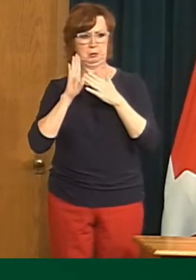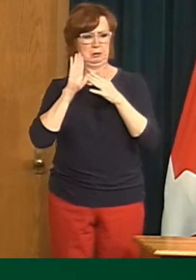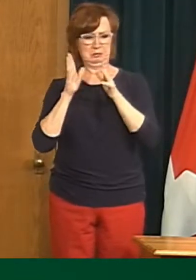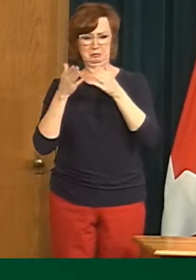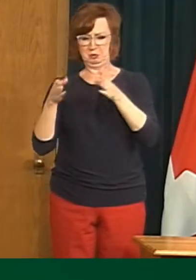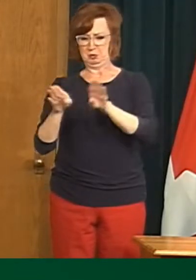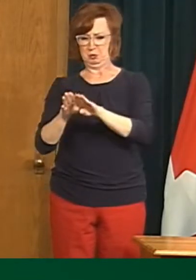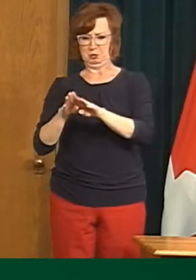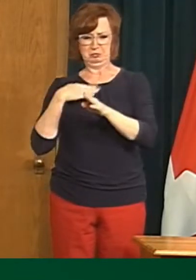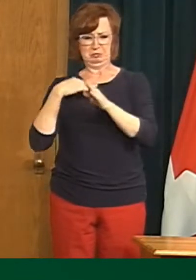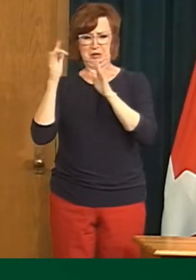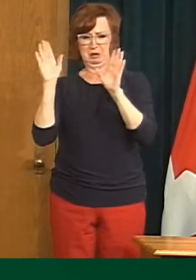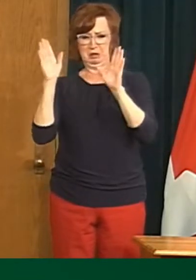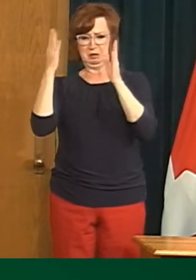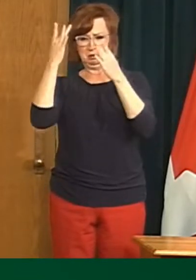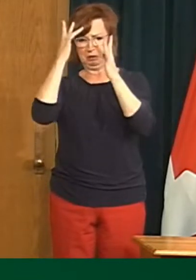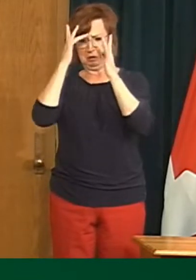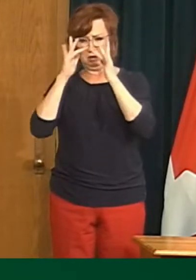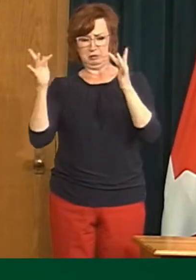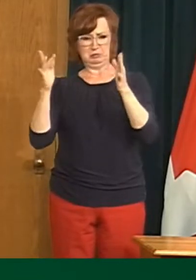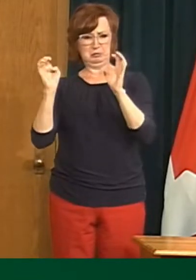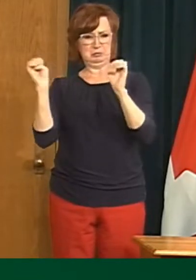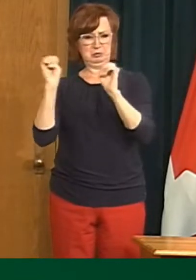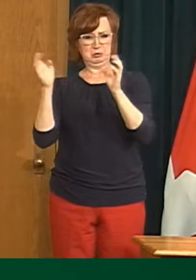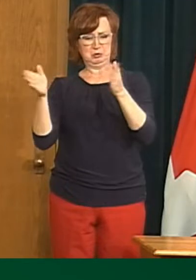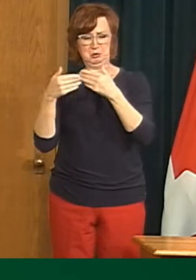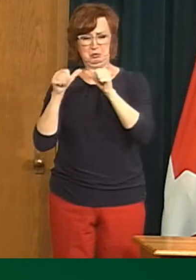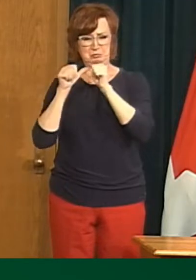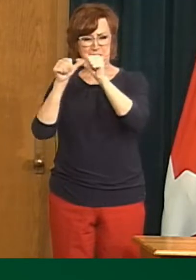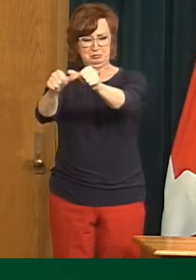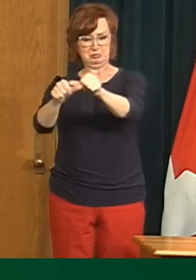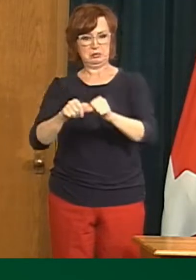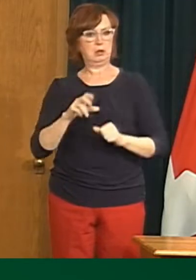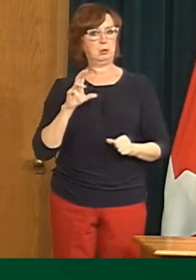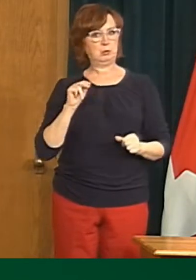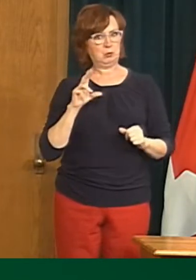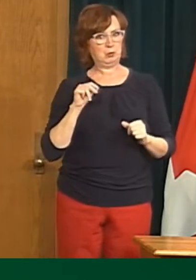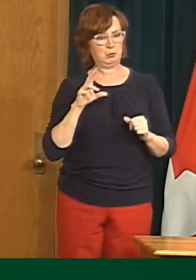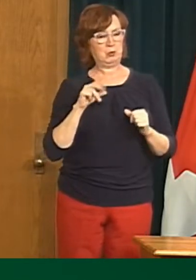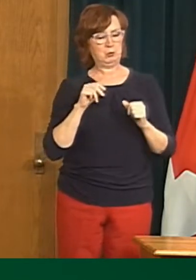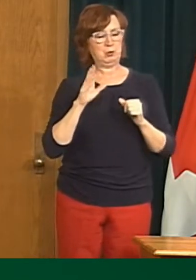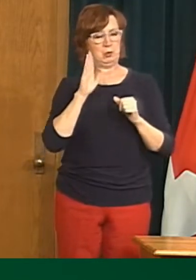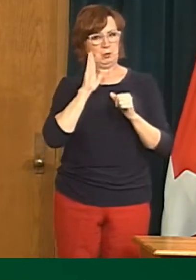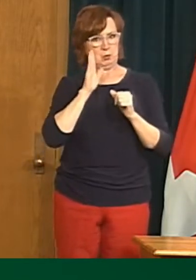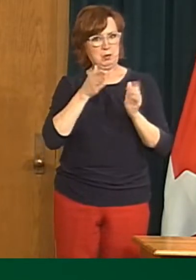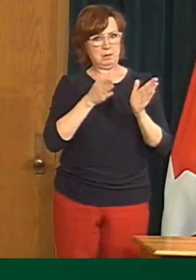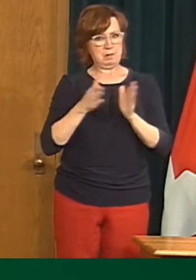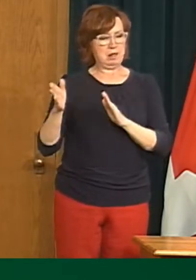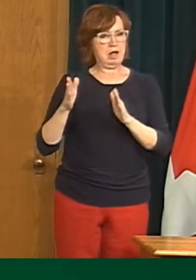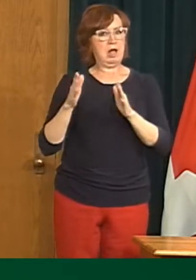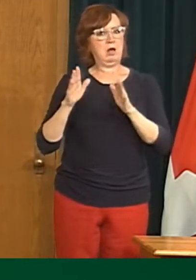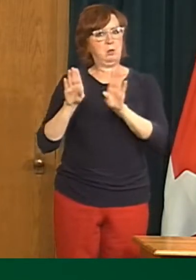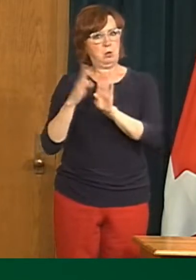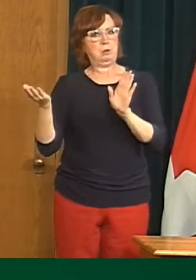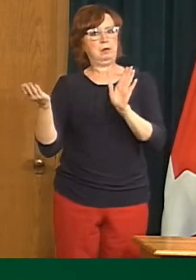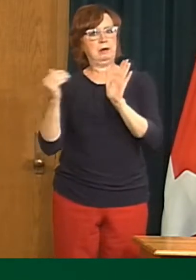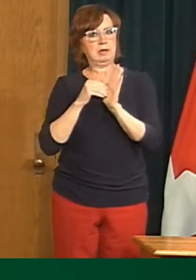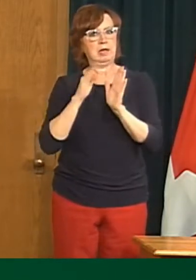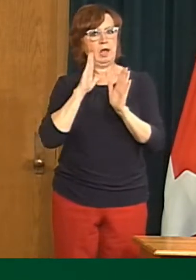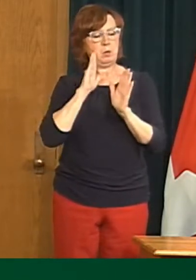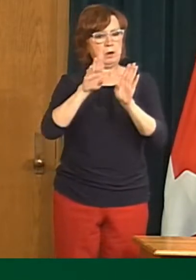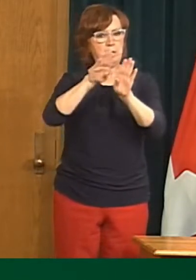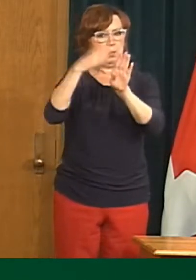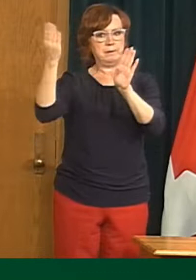are temporary measures. It has always been the plan to reopen these facilities, and the sooner that occurs, the better. These